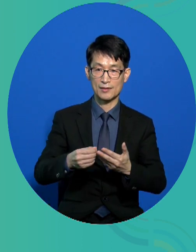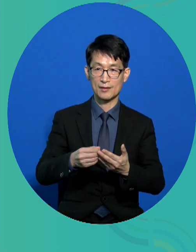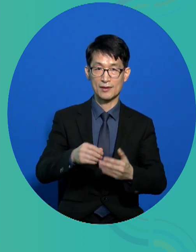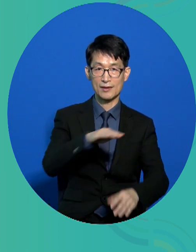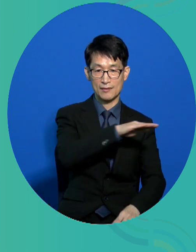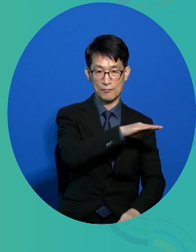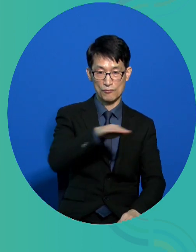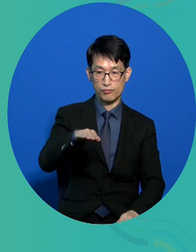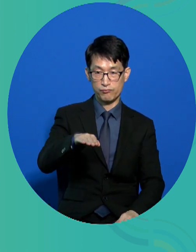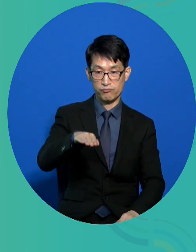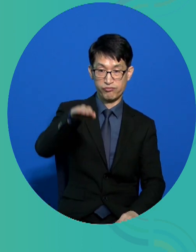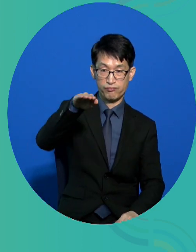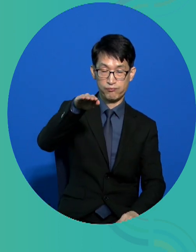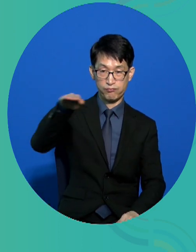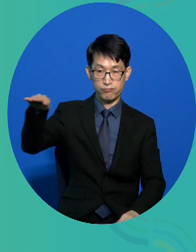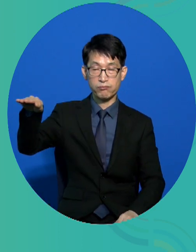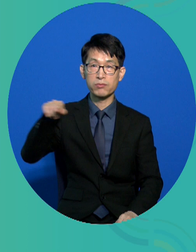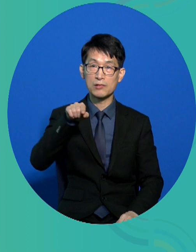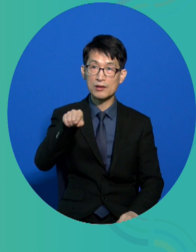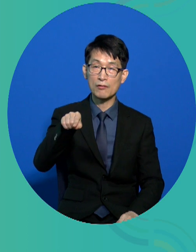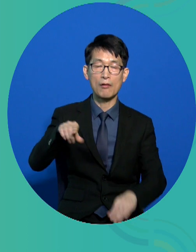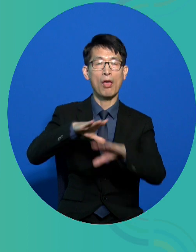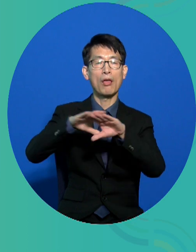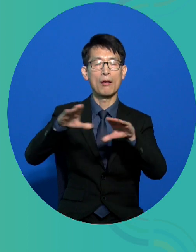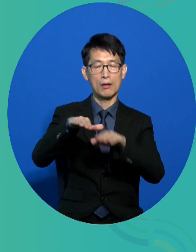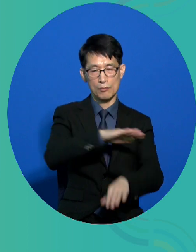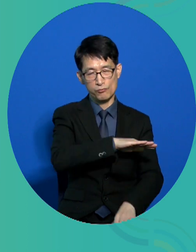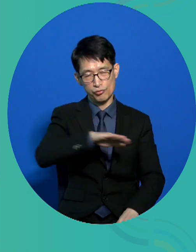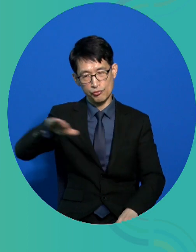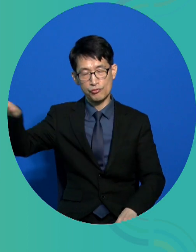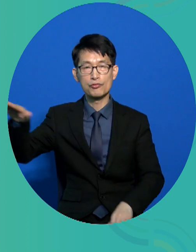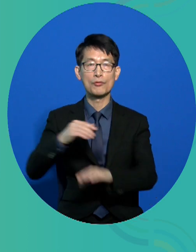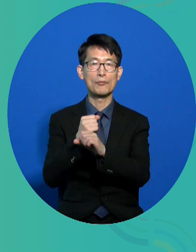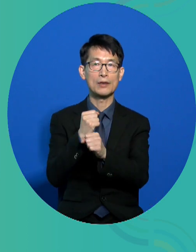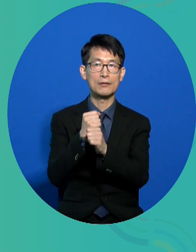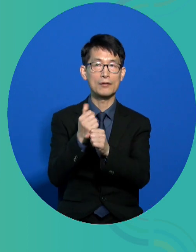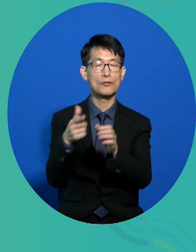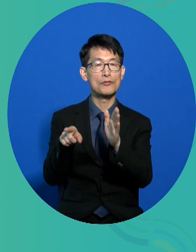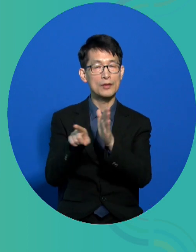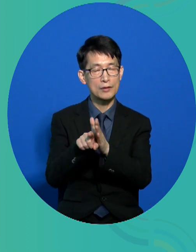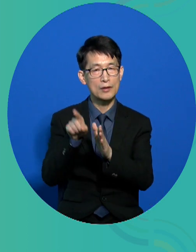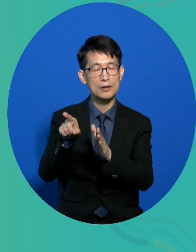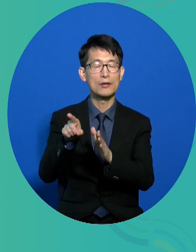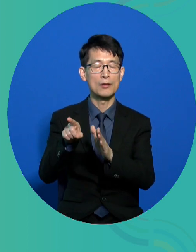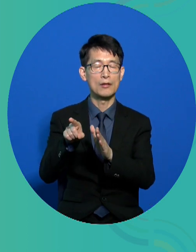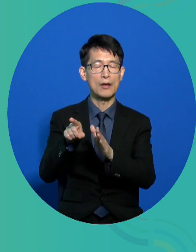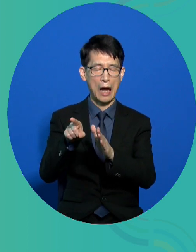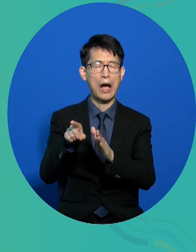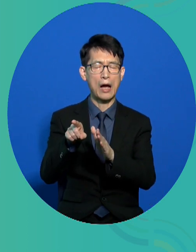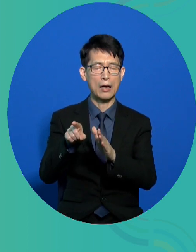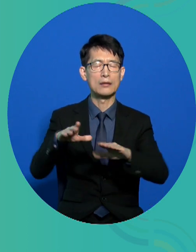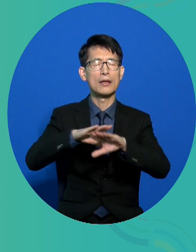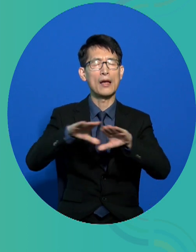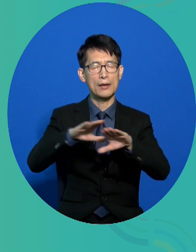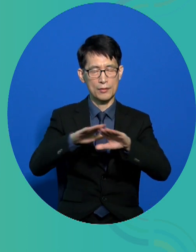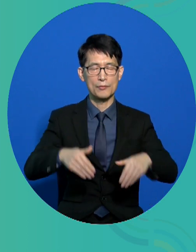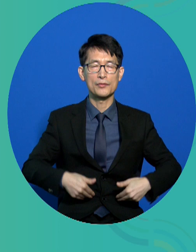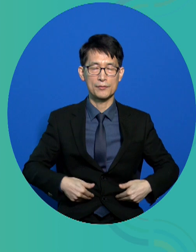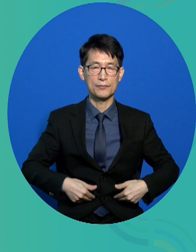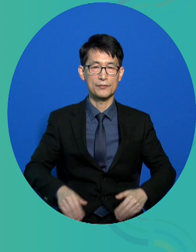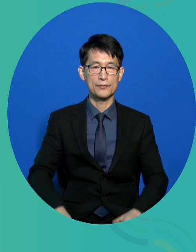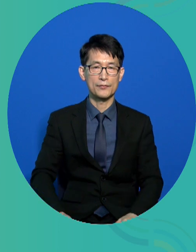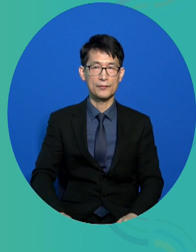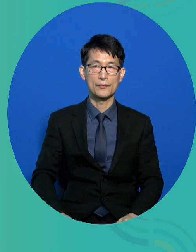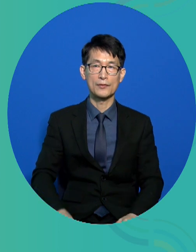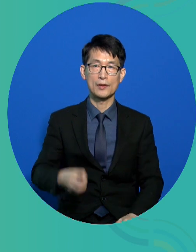for example, 1 centimeter raised spots or curbs. These can be resolved through